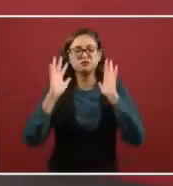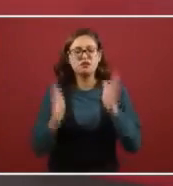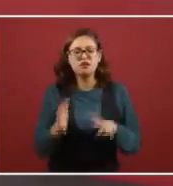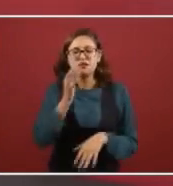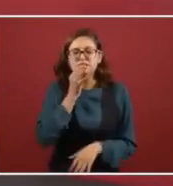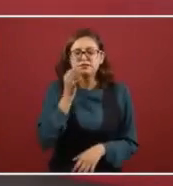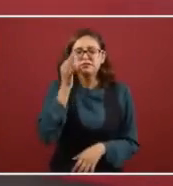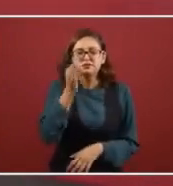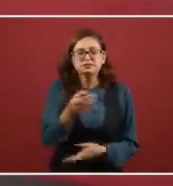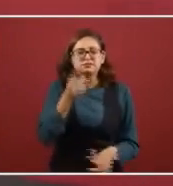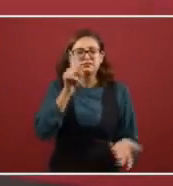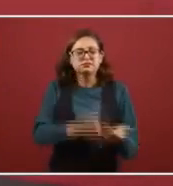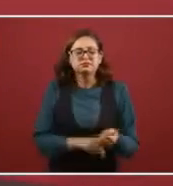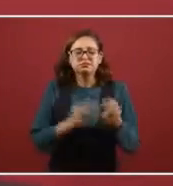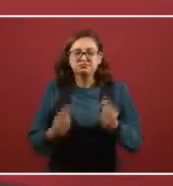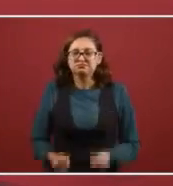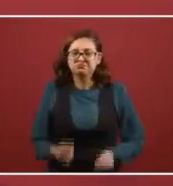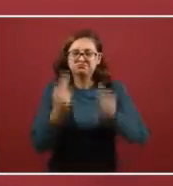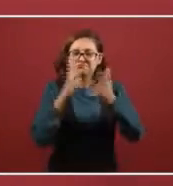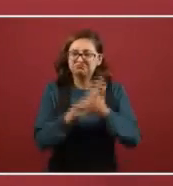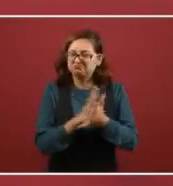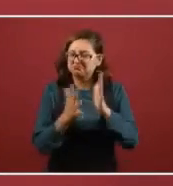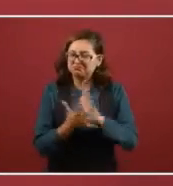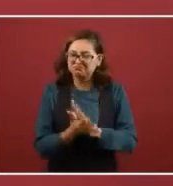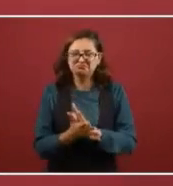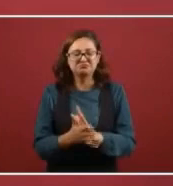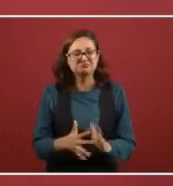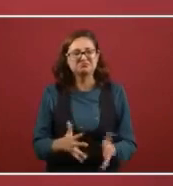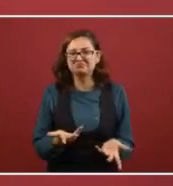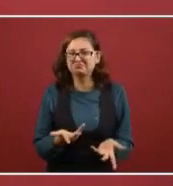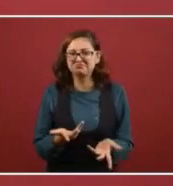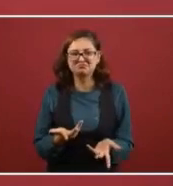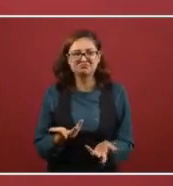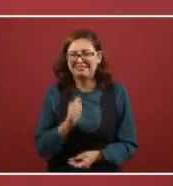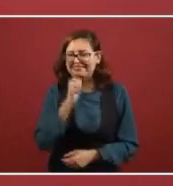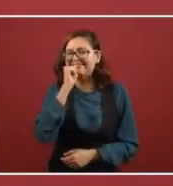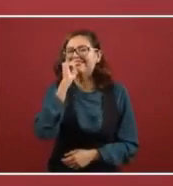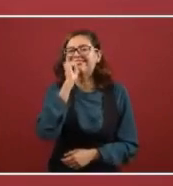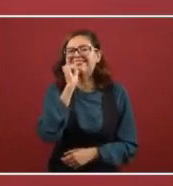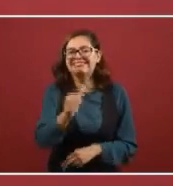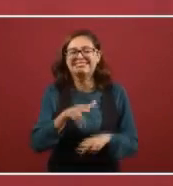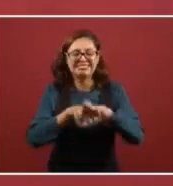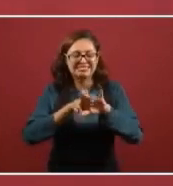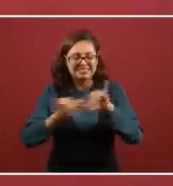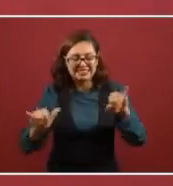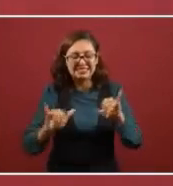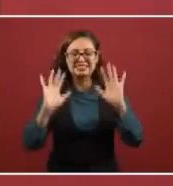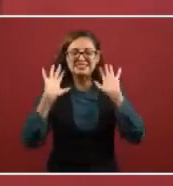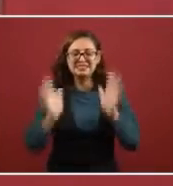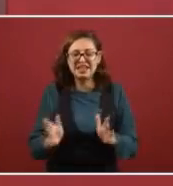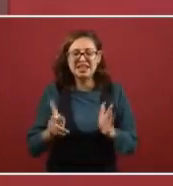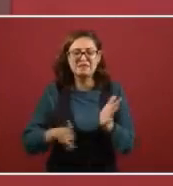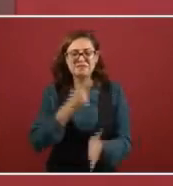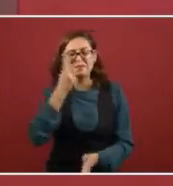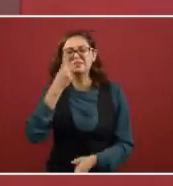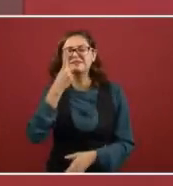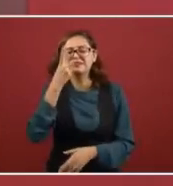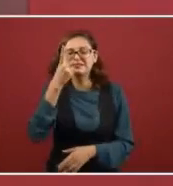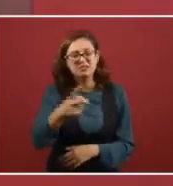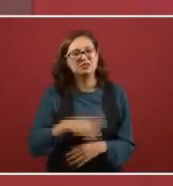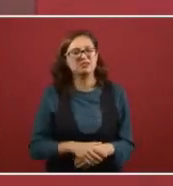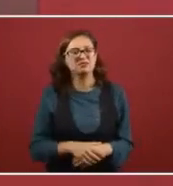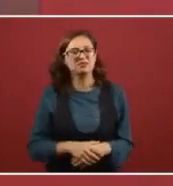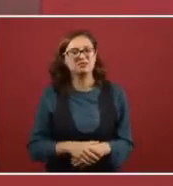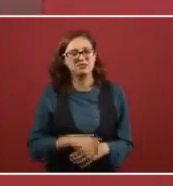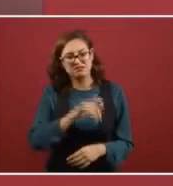negocios do any businesses al amparo del poder público. that are going to be paid for by the En caso de Reforma, people. con todo